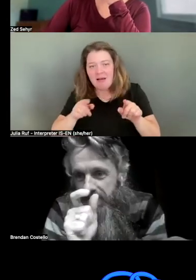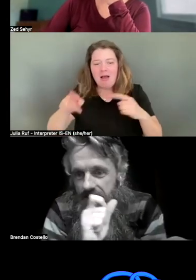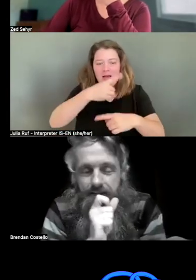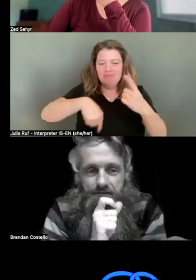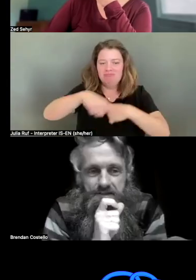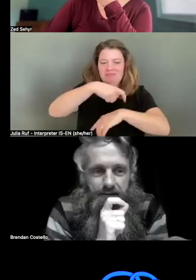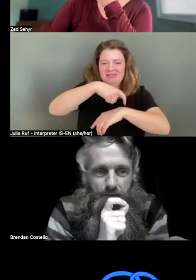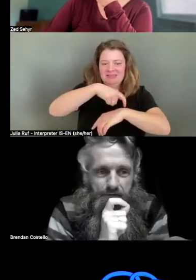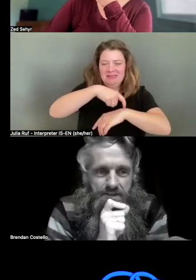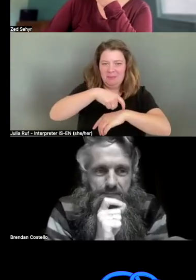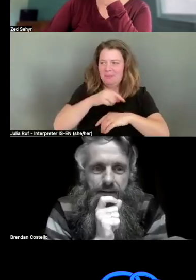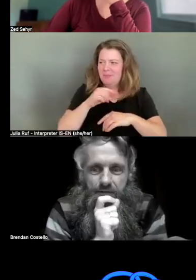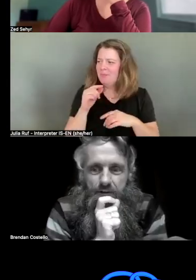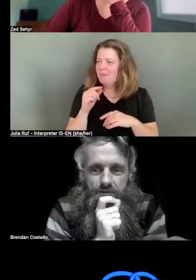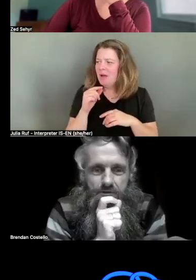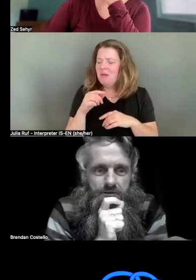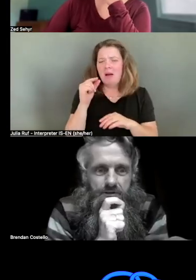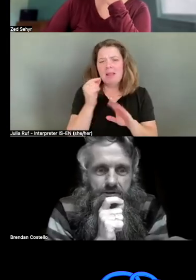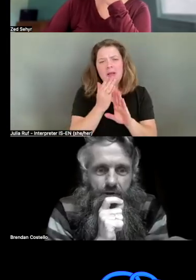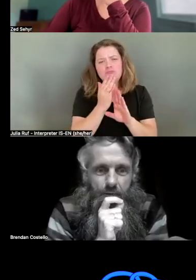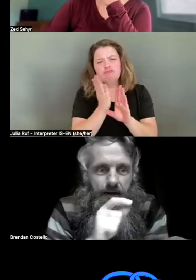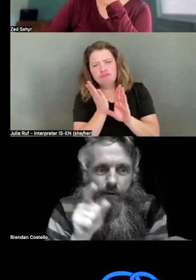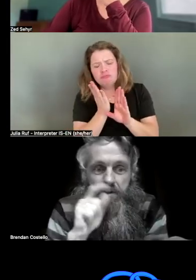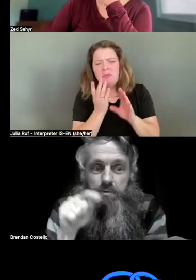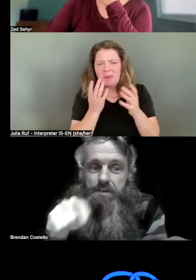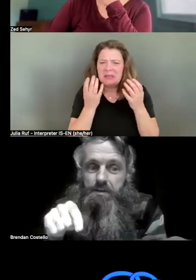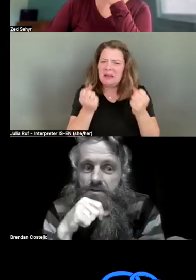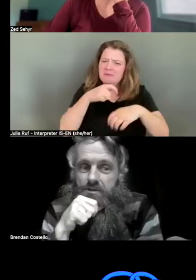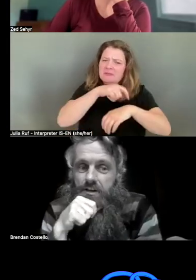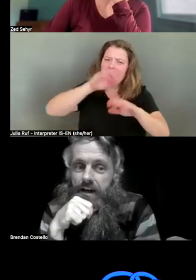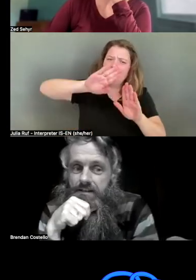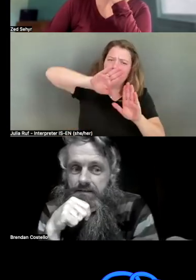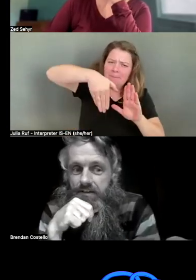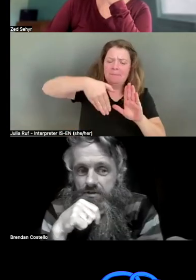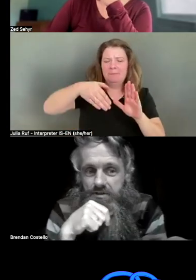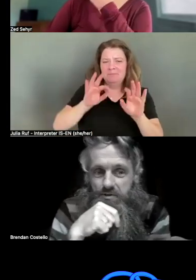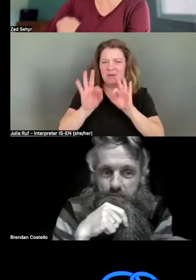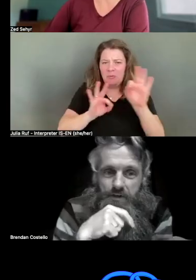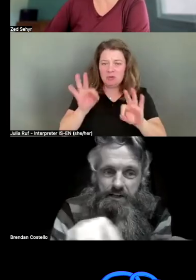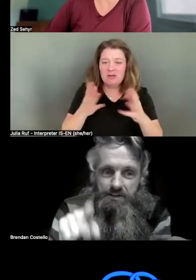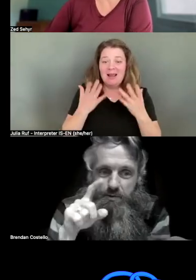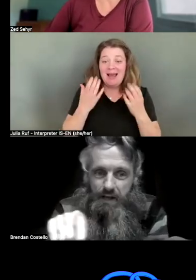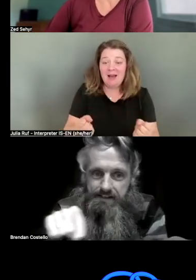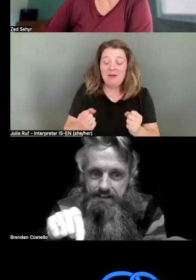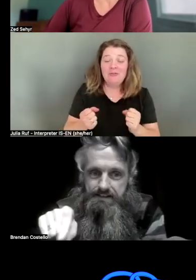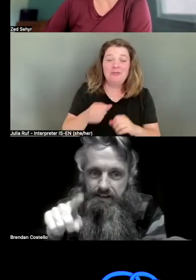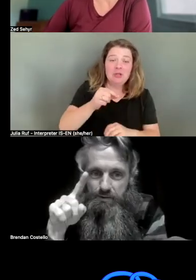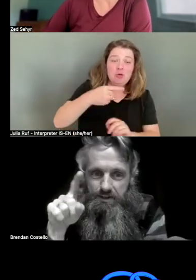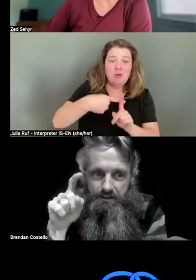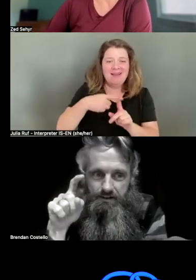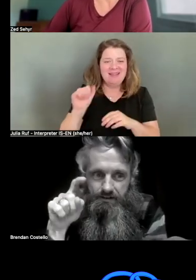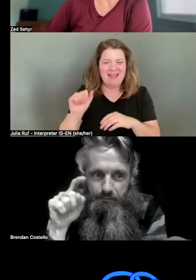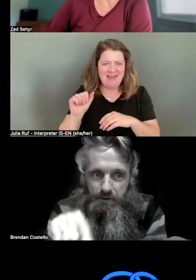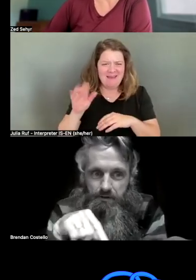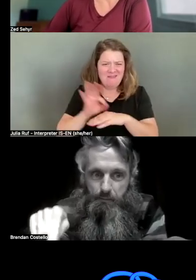we're running slightly over time, but we've got some time for questions. So we're using the question and answer function in Zoom. So you can access that